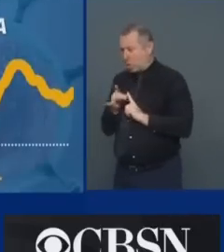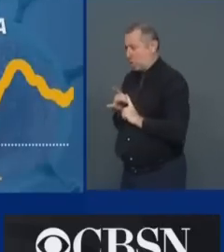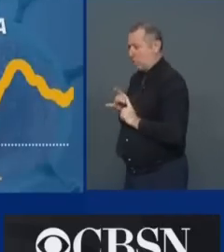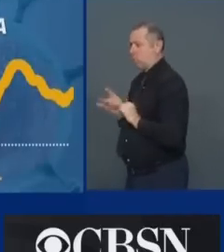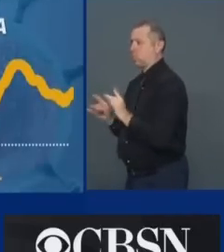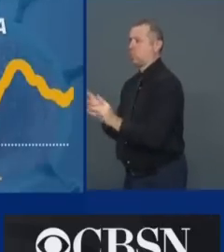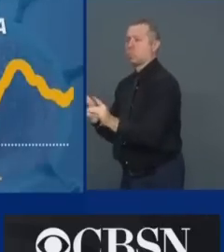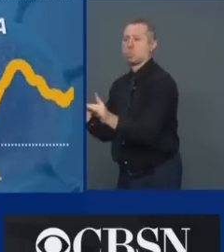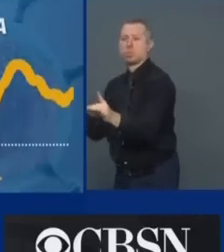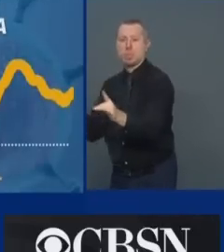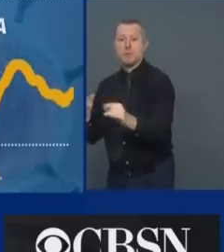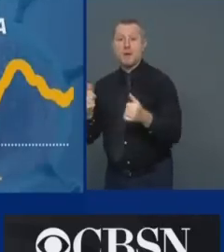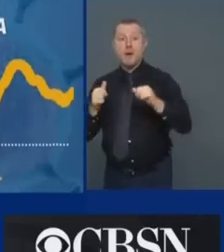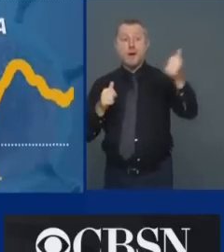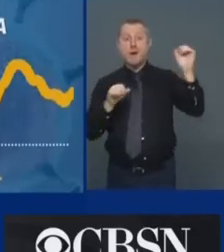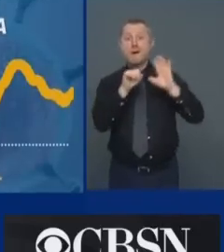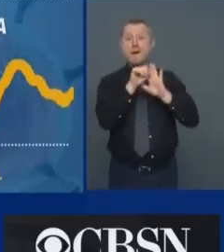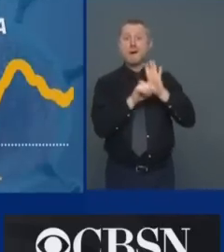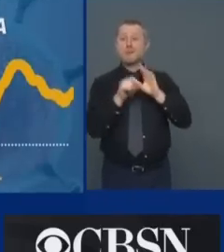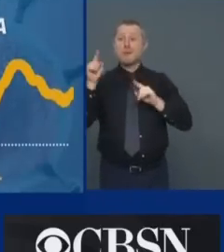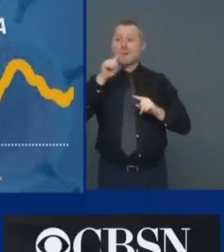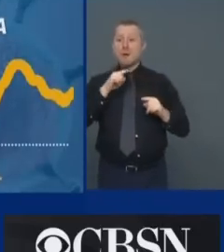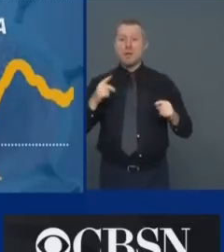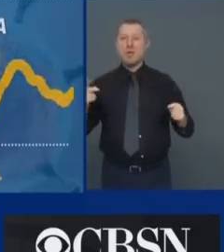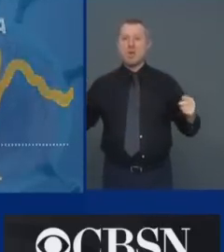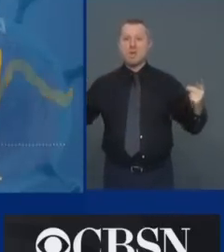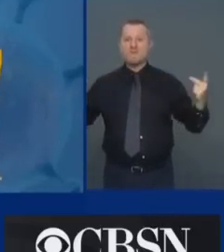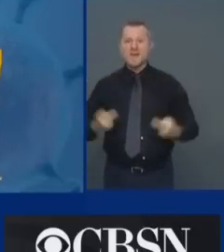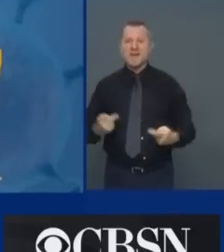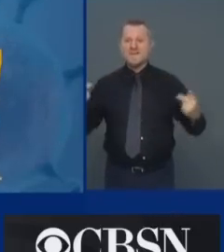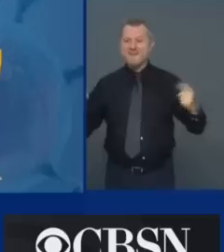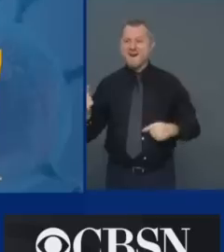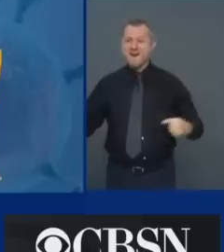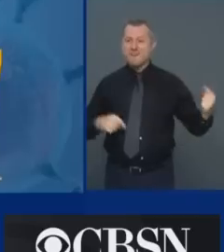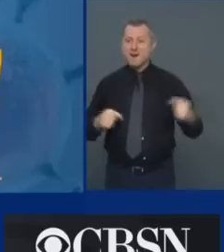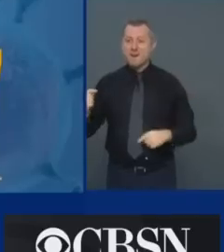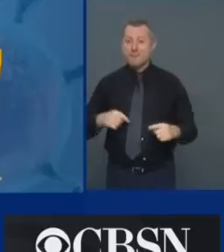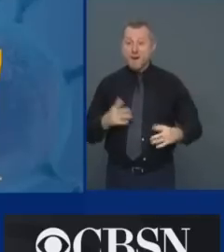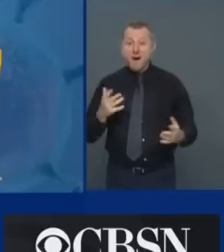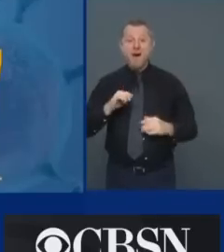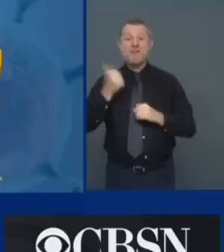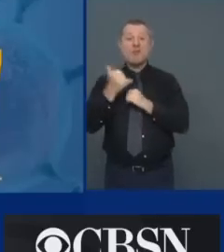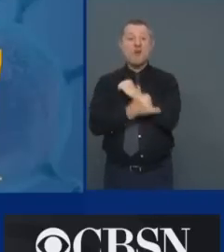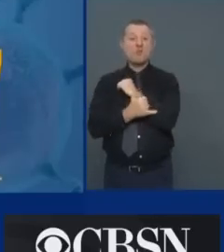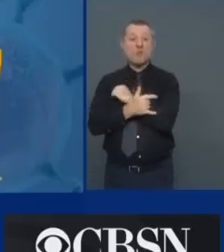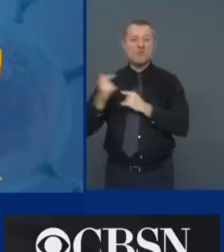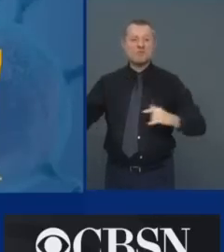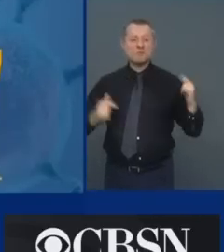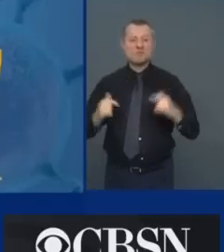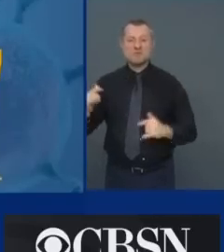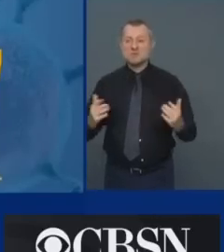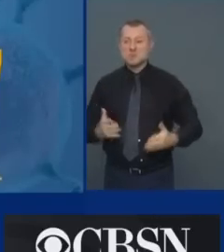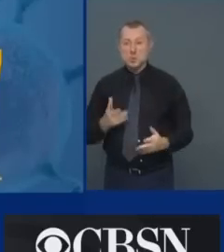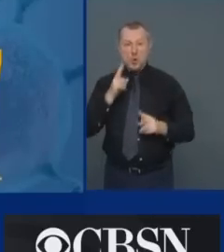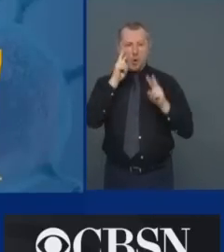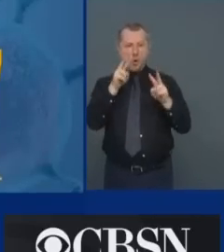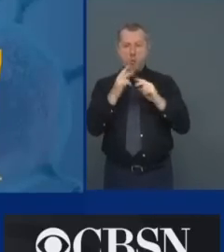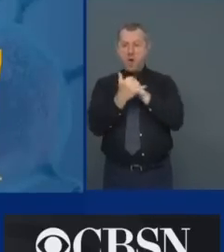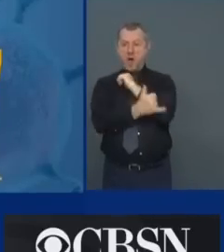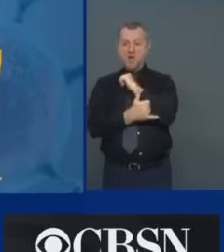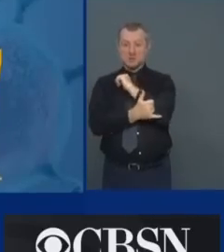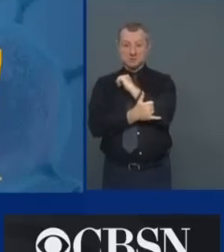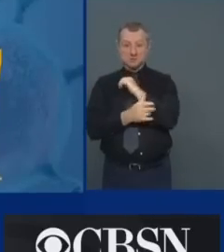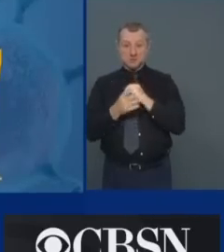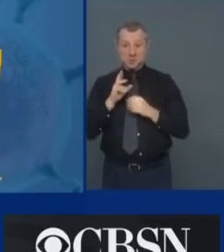this state from other countries. And you're seeing the numbers all across the country and all across the